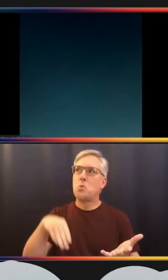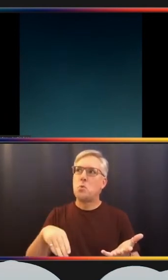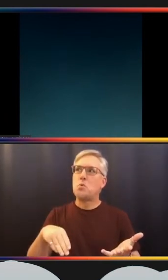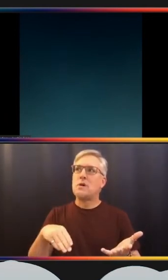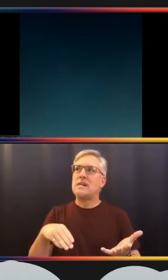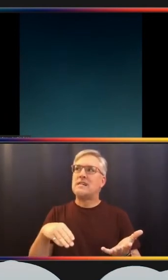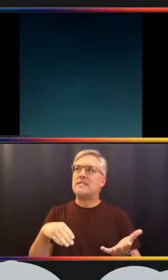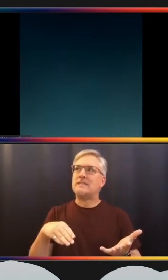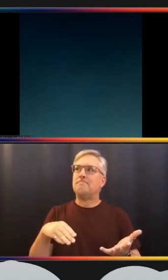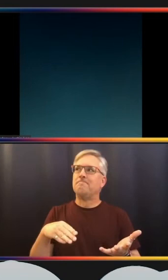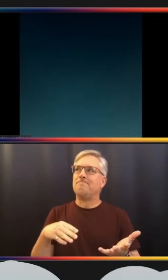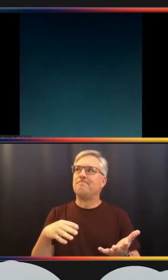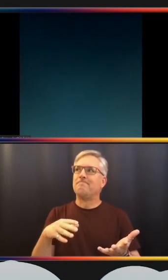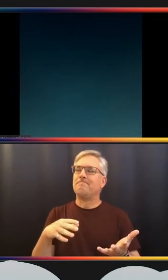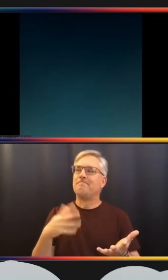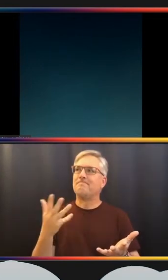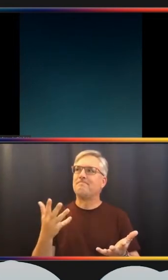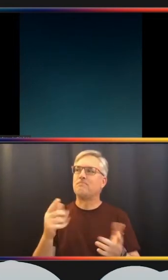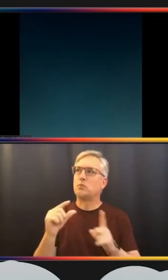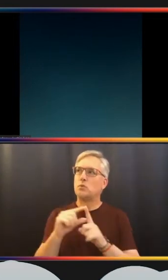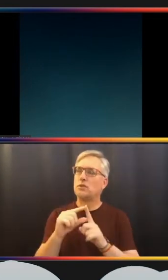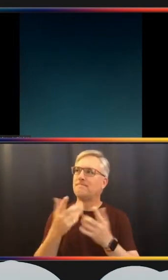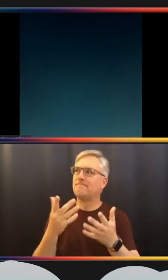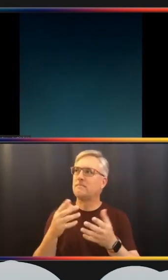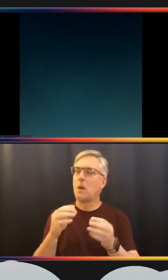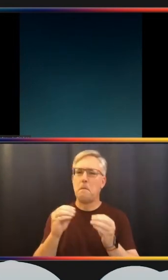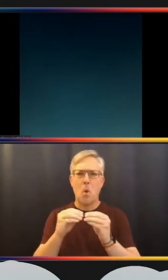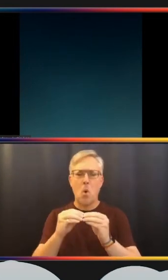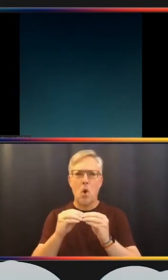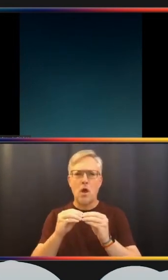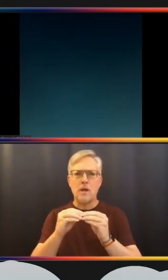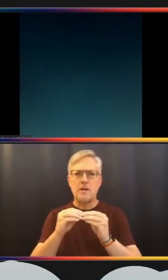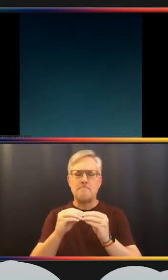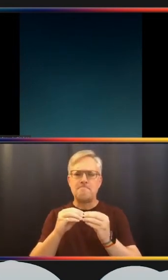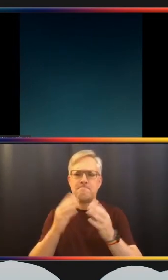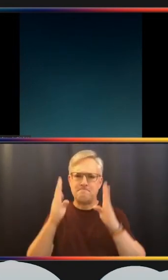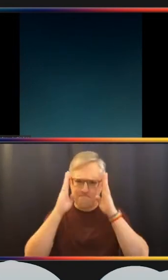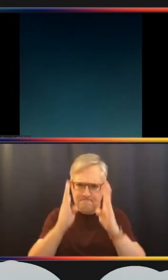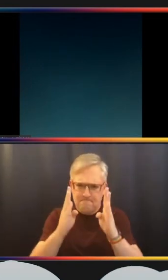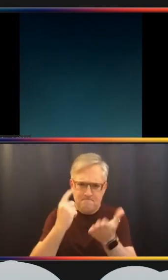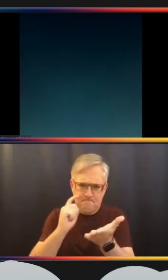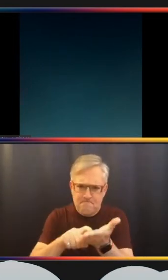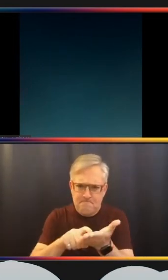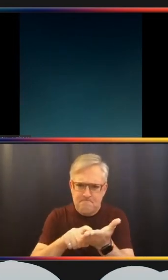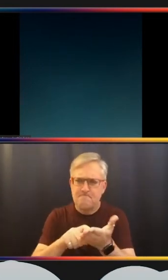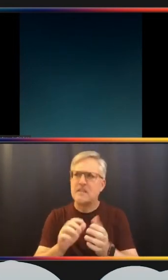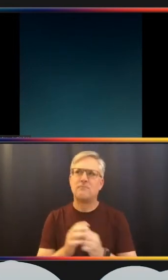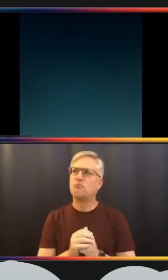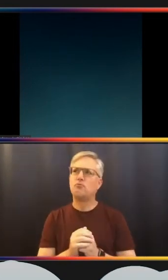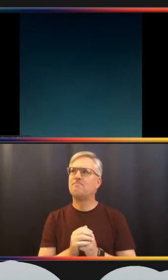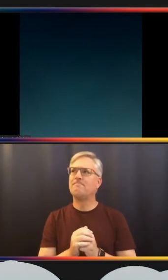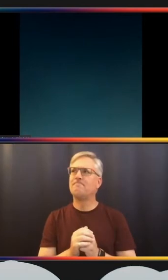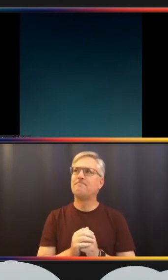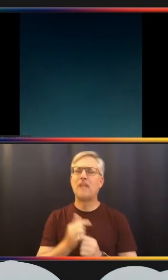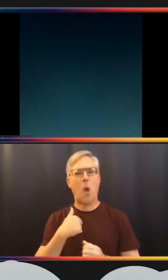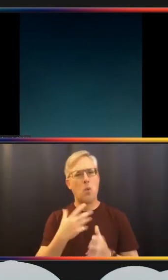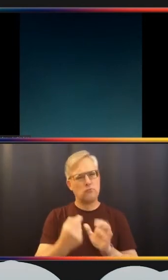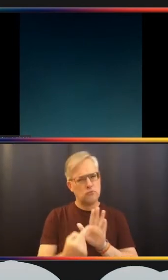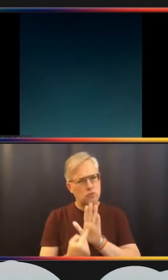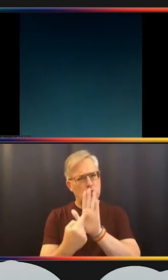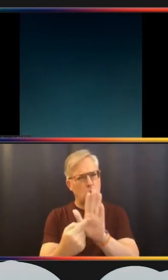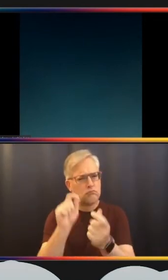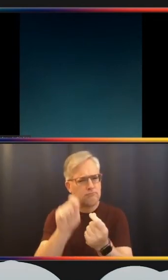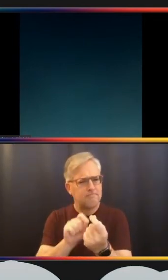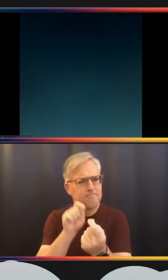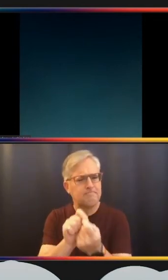I don't know how to, like, not attention, but like a lot of, I wanted to be very particular about the way that I was doing it. And I